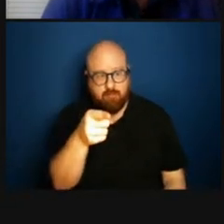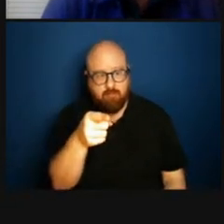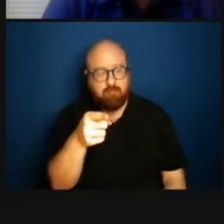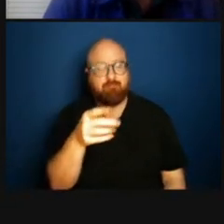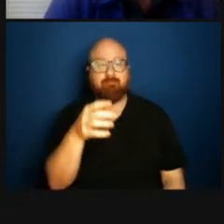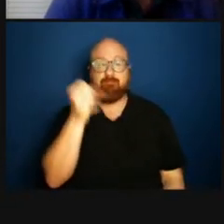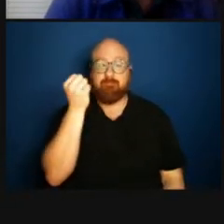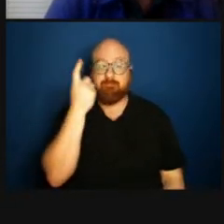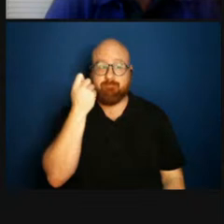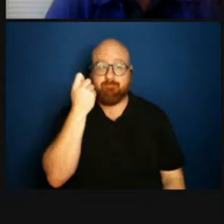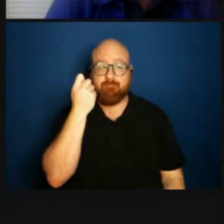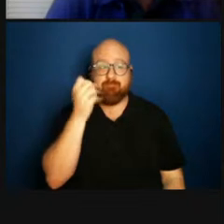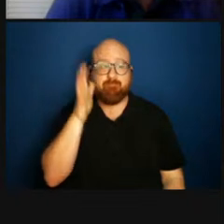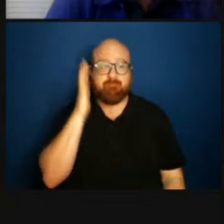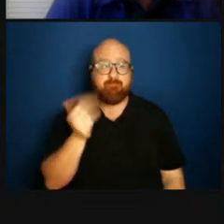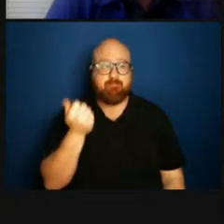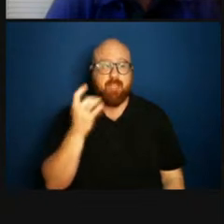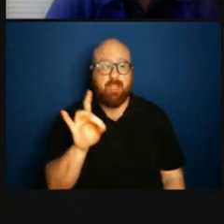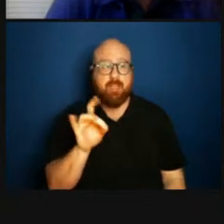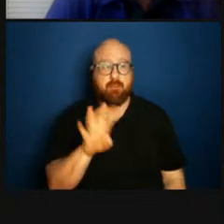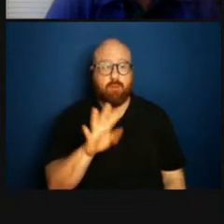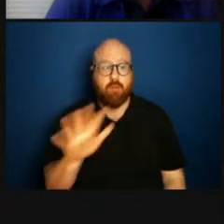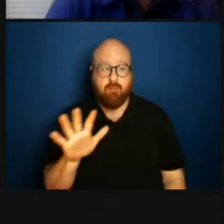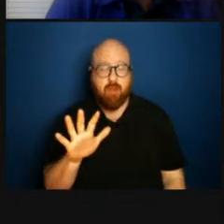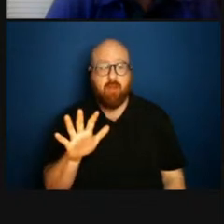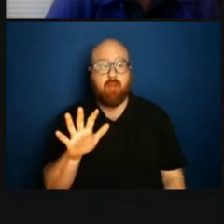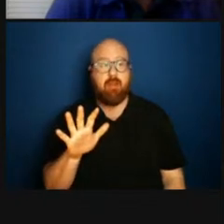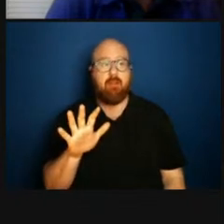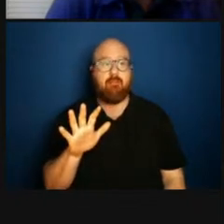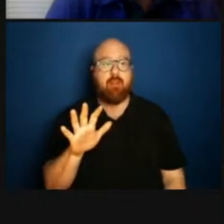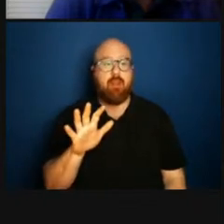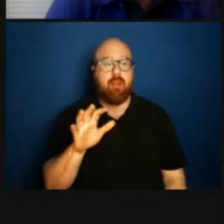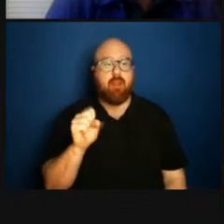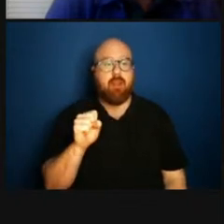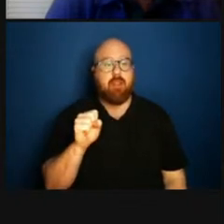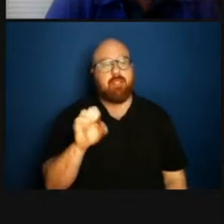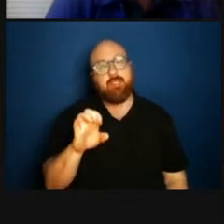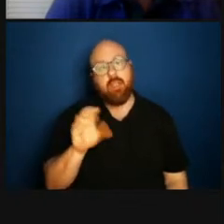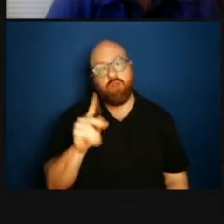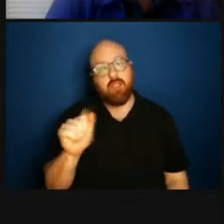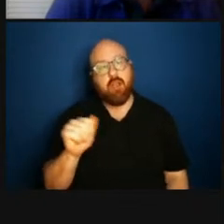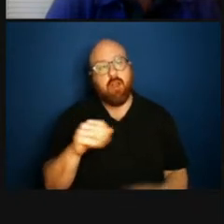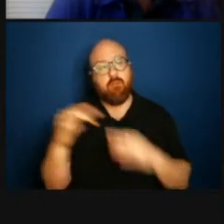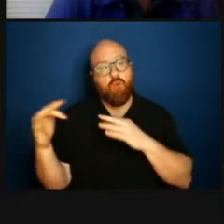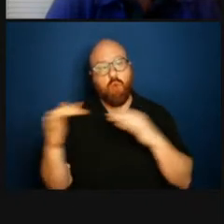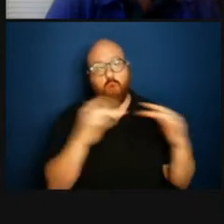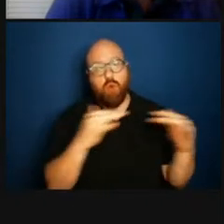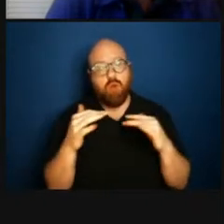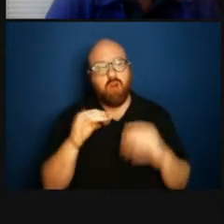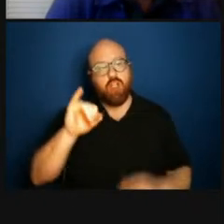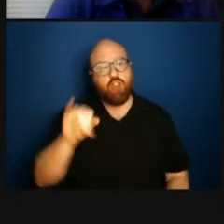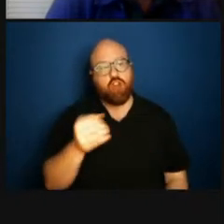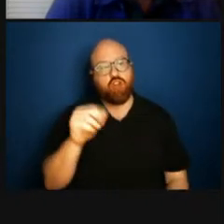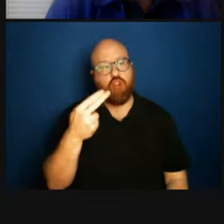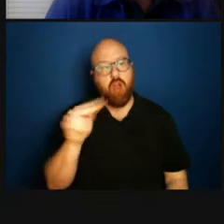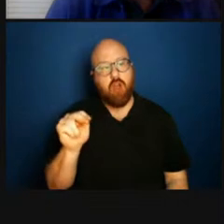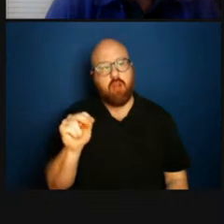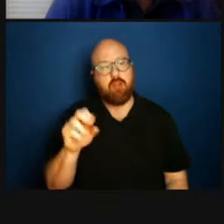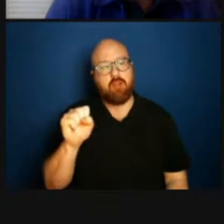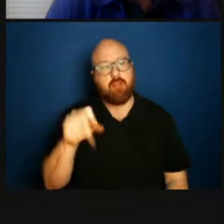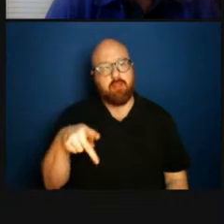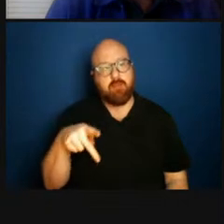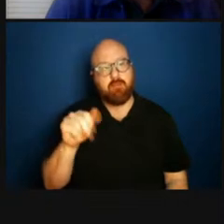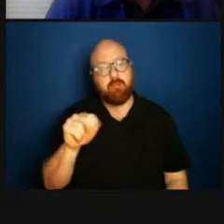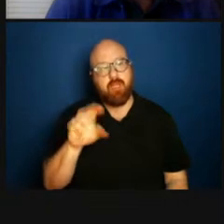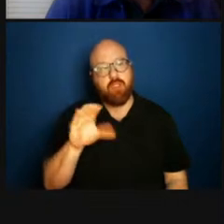1845, the Secretary of War, John Spencer, had a no good son by the name of Philip, and he had been